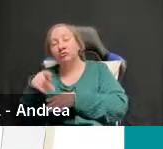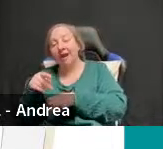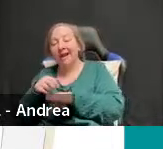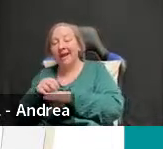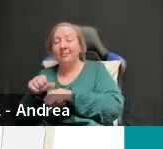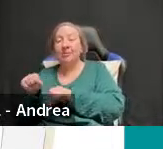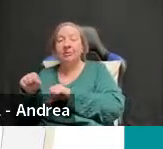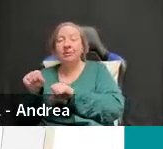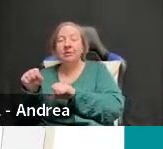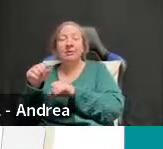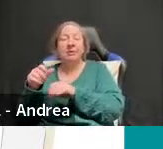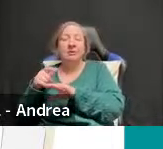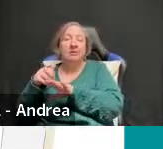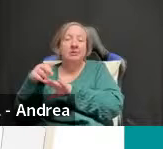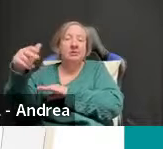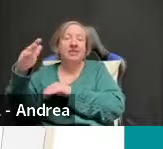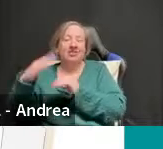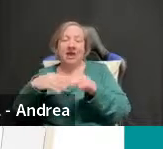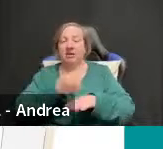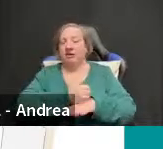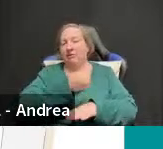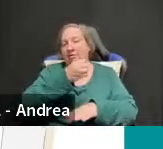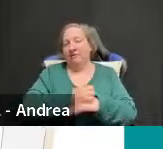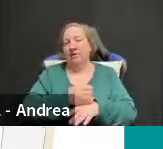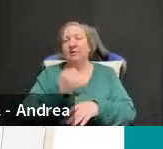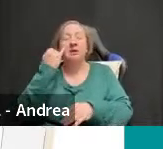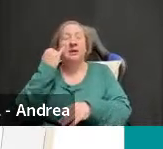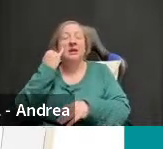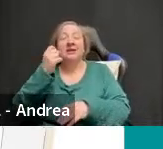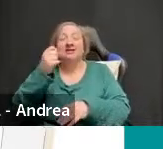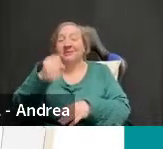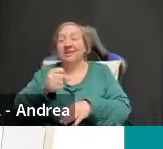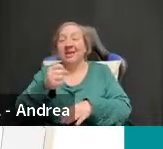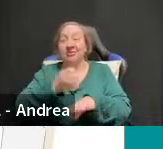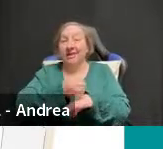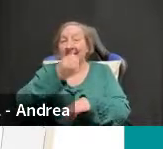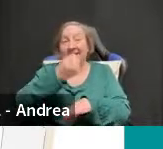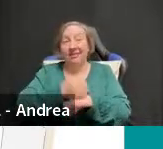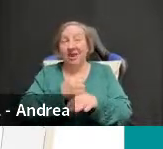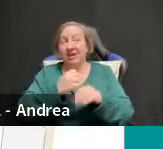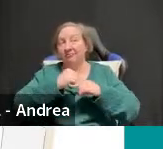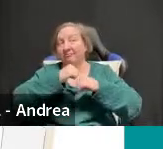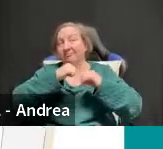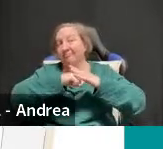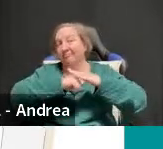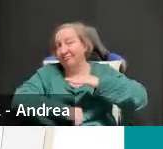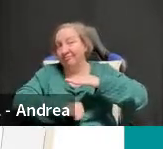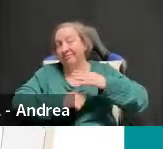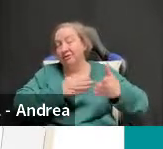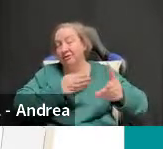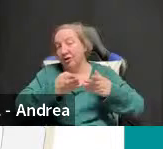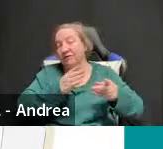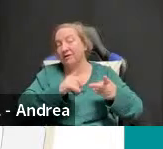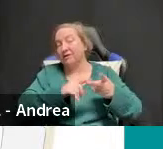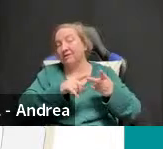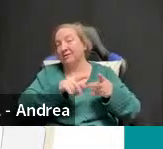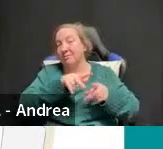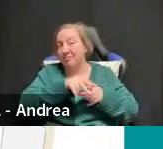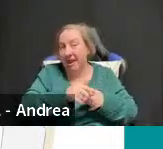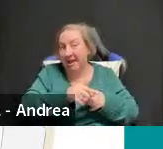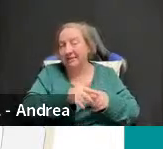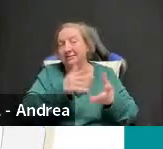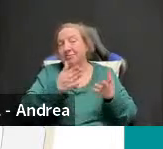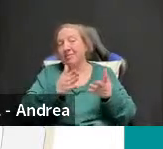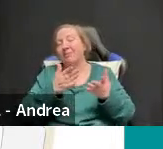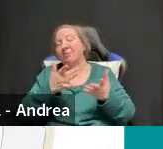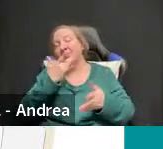elevator, or if the southern elevator is down for service or maintenance, they prefer to use the ramp rather than cross the